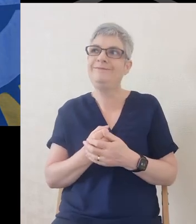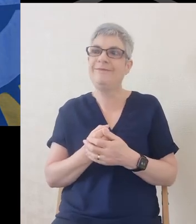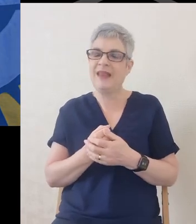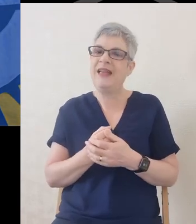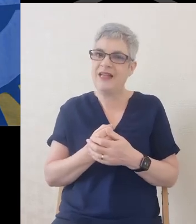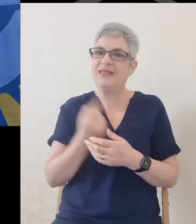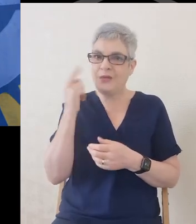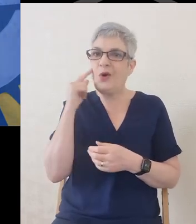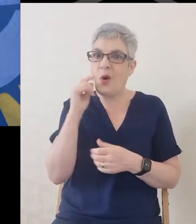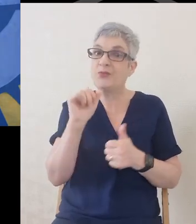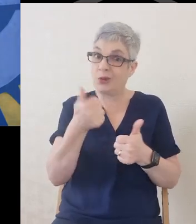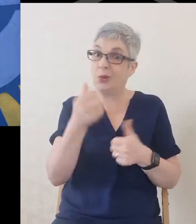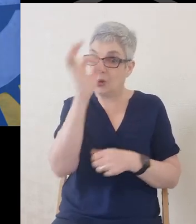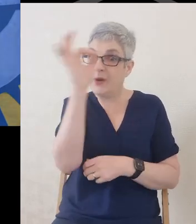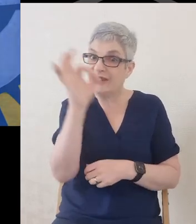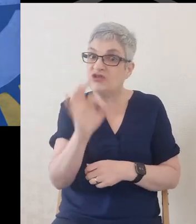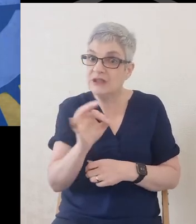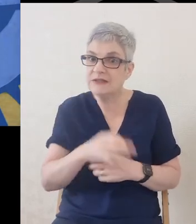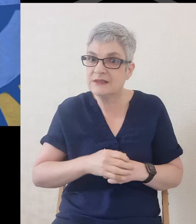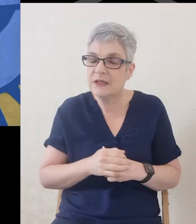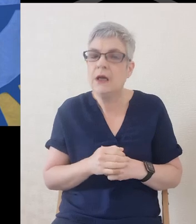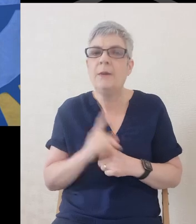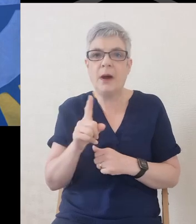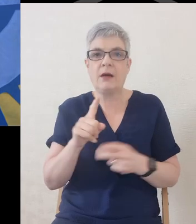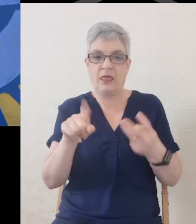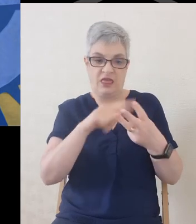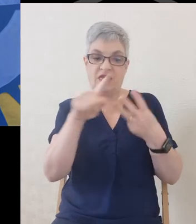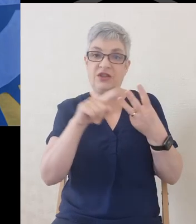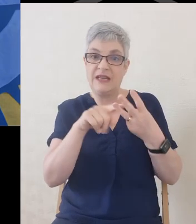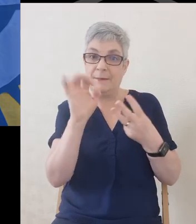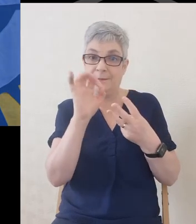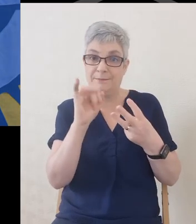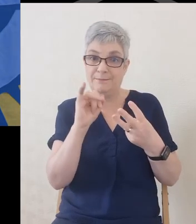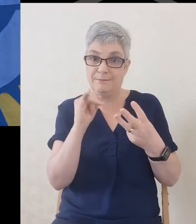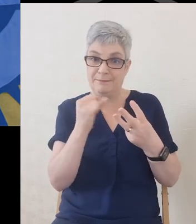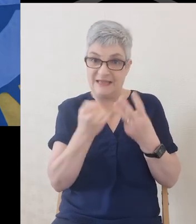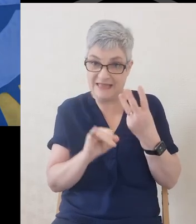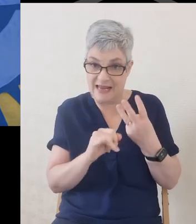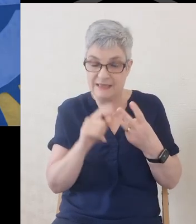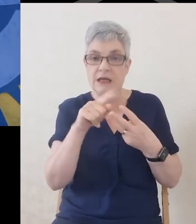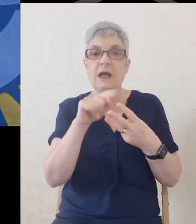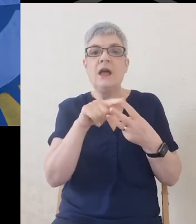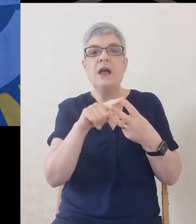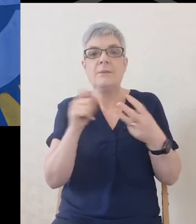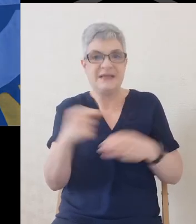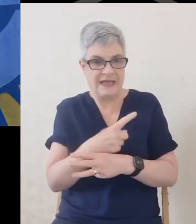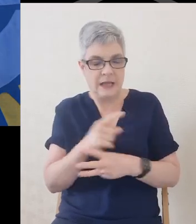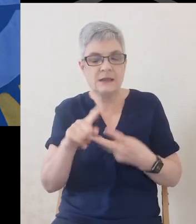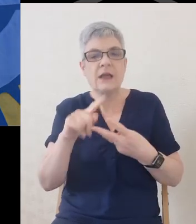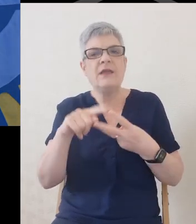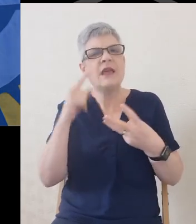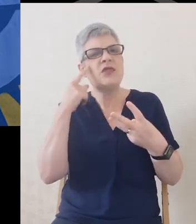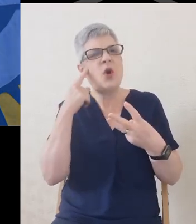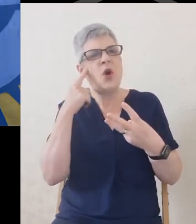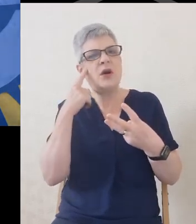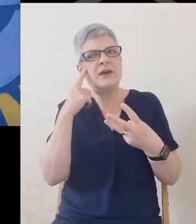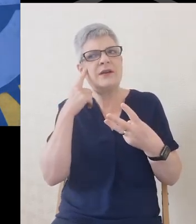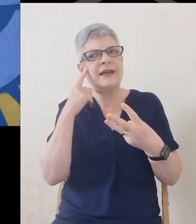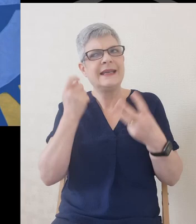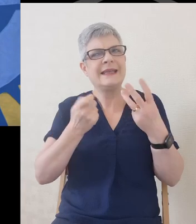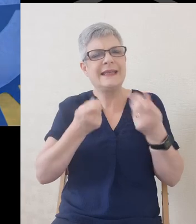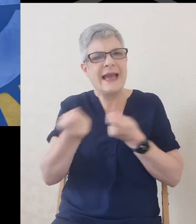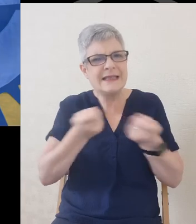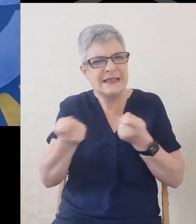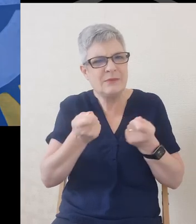They thought that was a reasonable question, but there's at least three mistakes in there. One, they thought the kingdom of God was some kind of earthly power. Restore